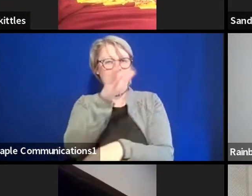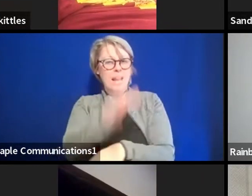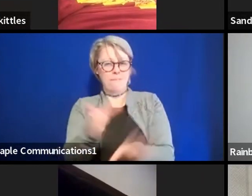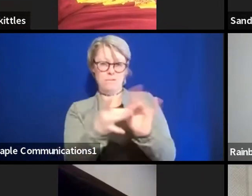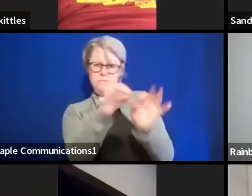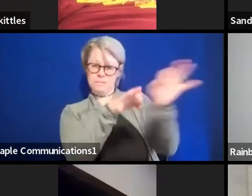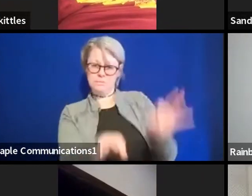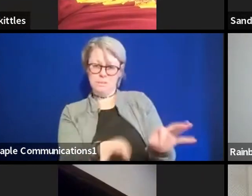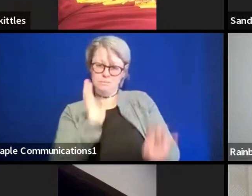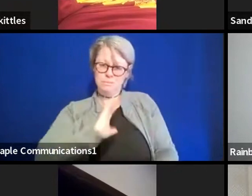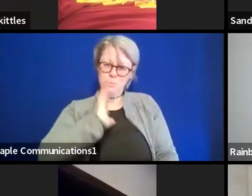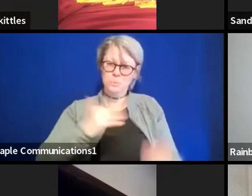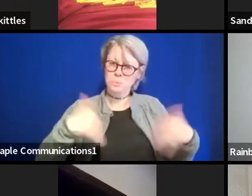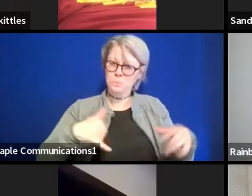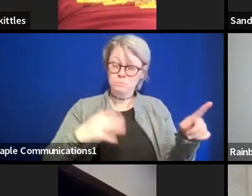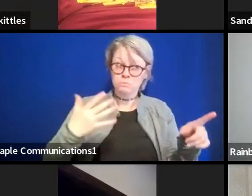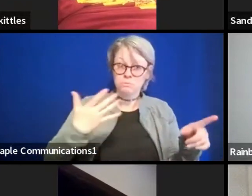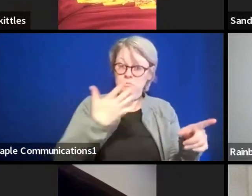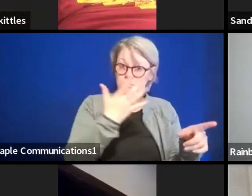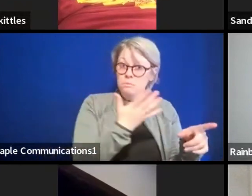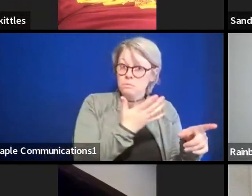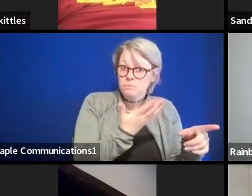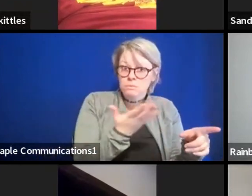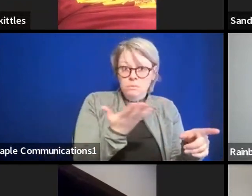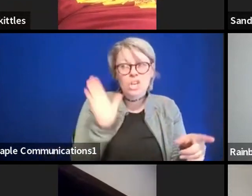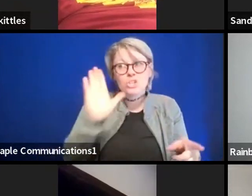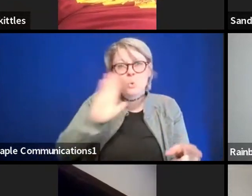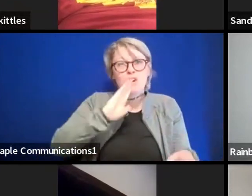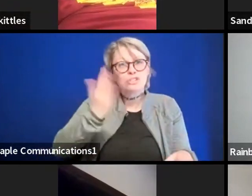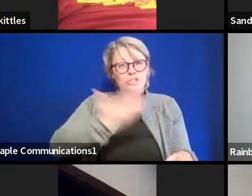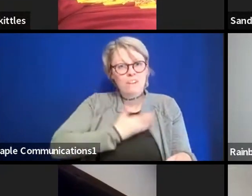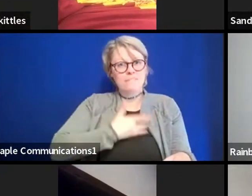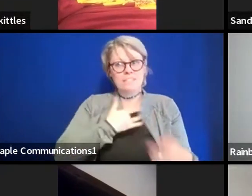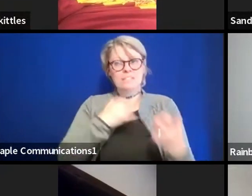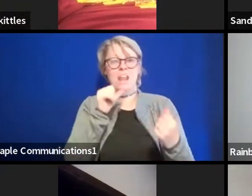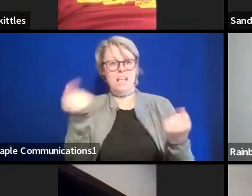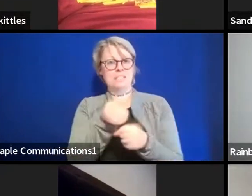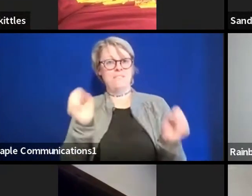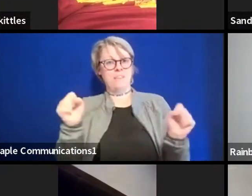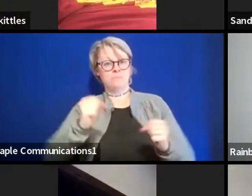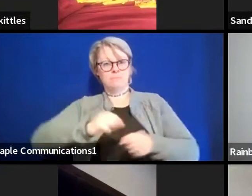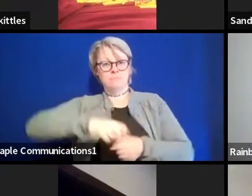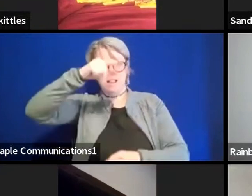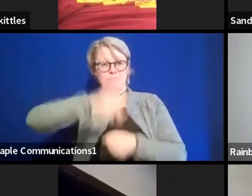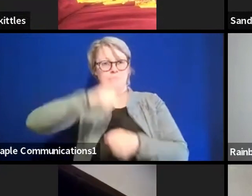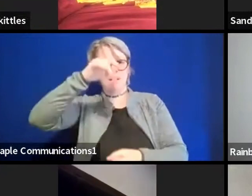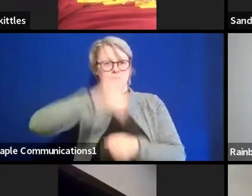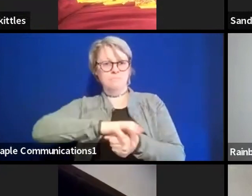nothing. But suddenly your daughter has to fight for her life and use the